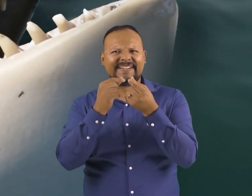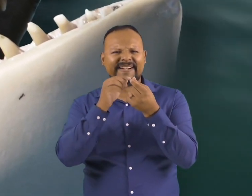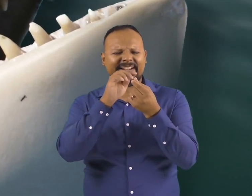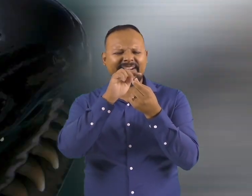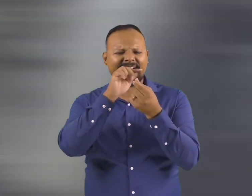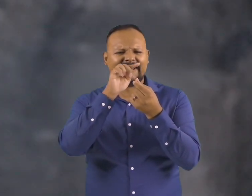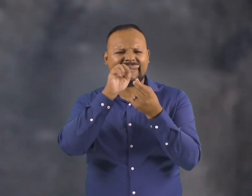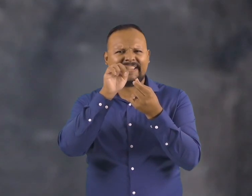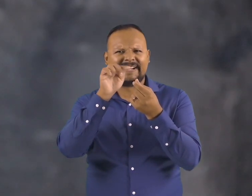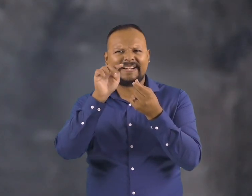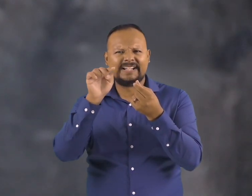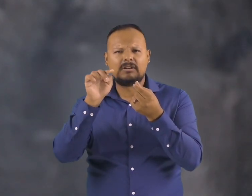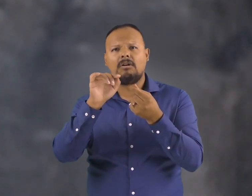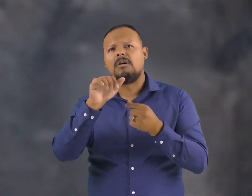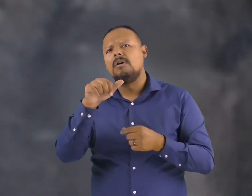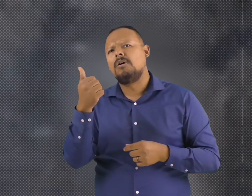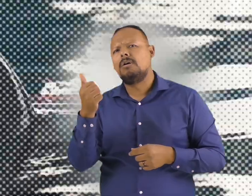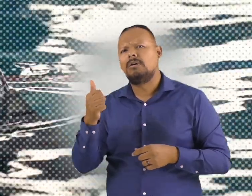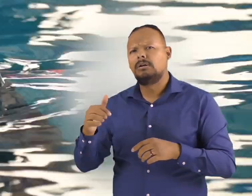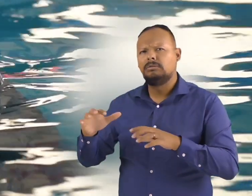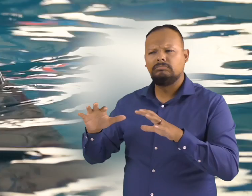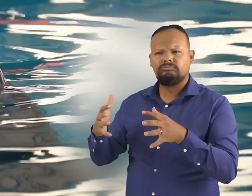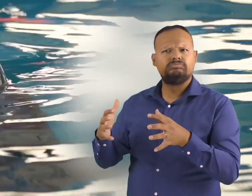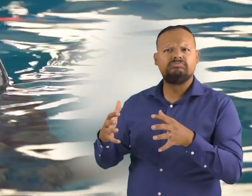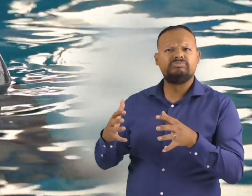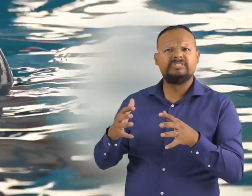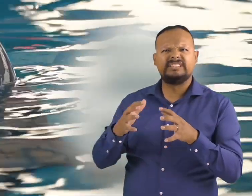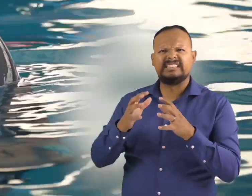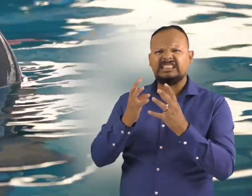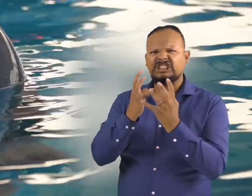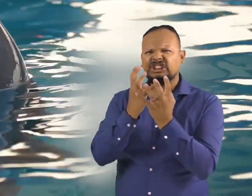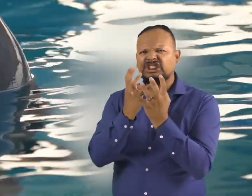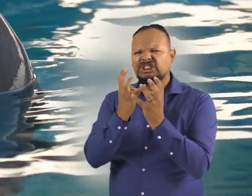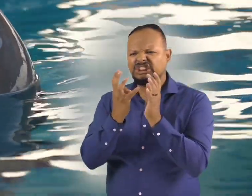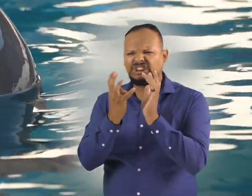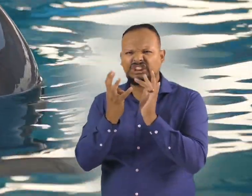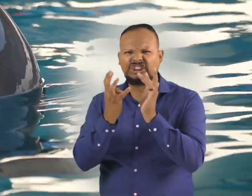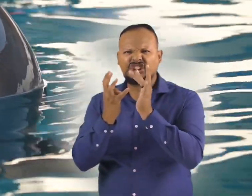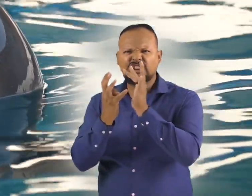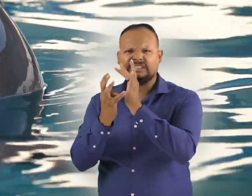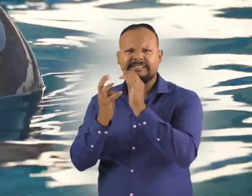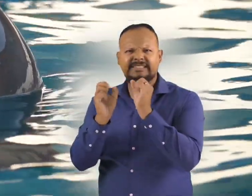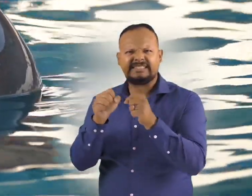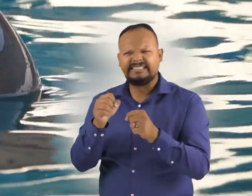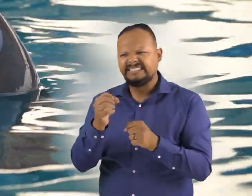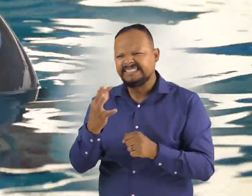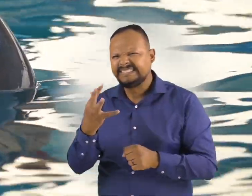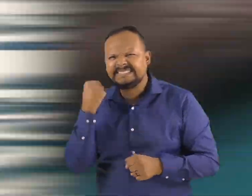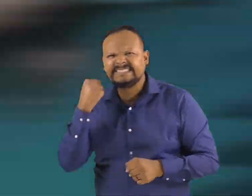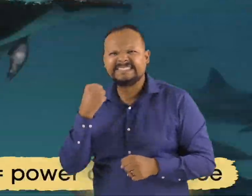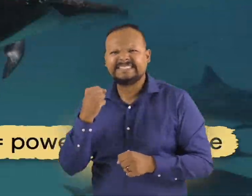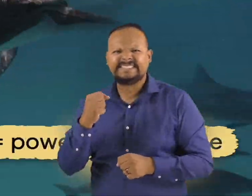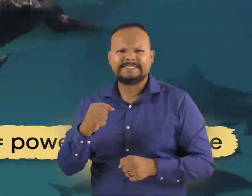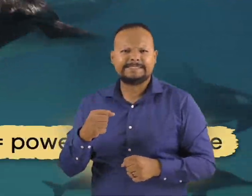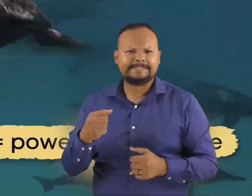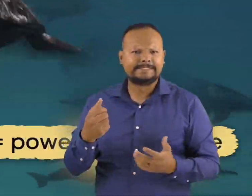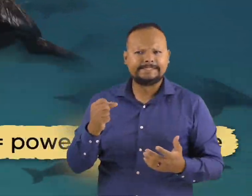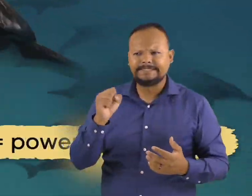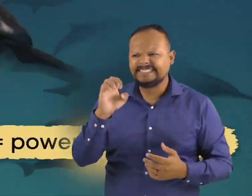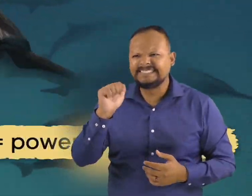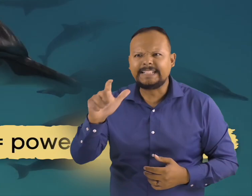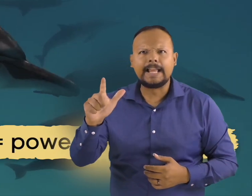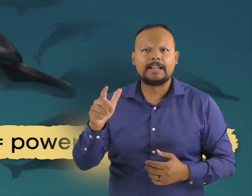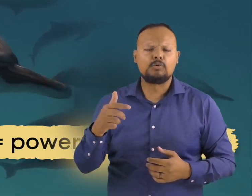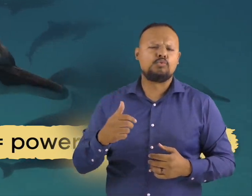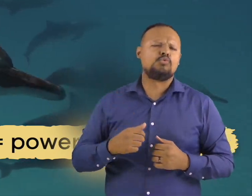larger prey, like seals. But dolphins don't use their teeth just to catch and eat food. They also